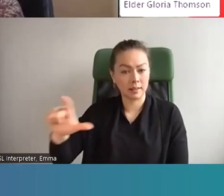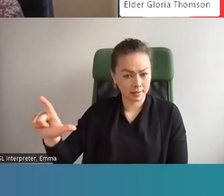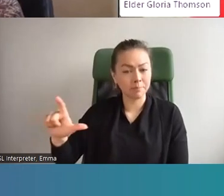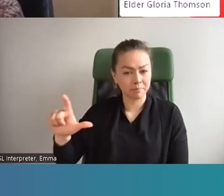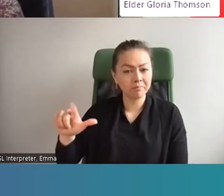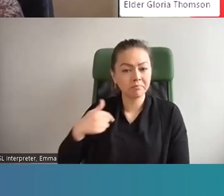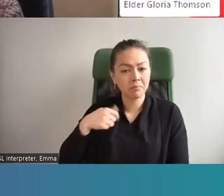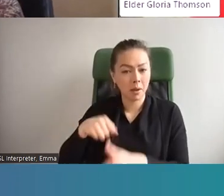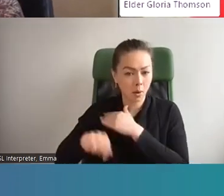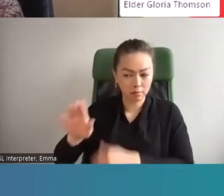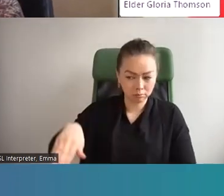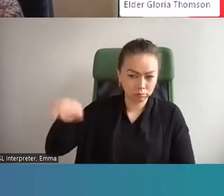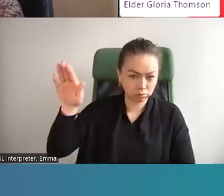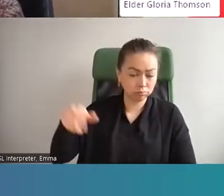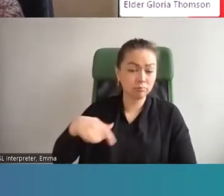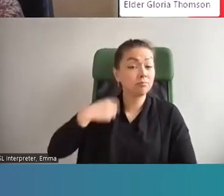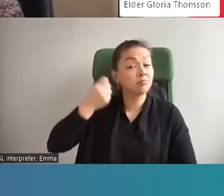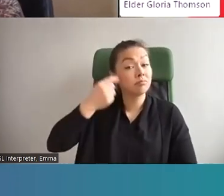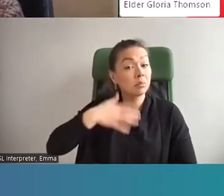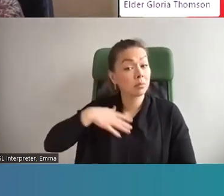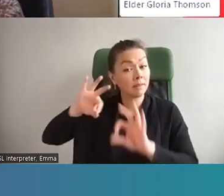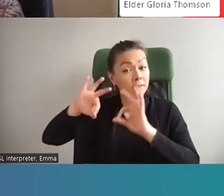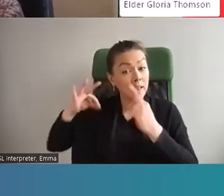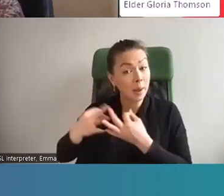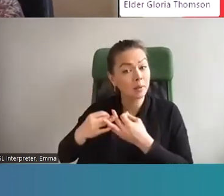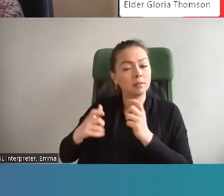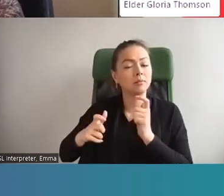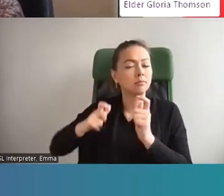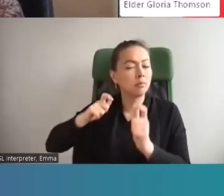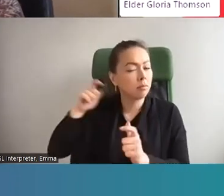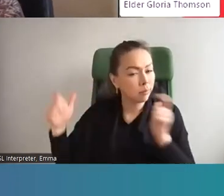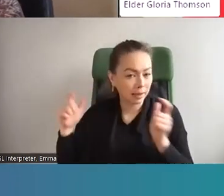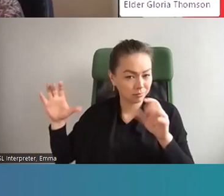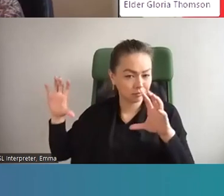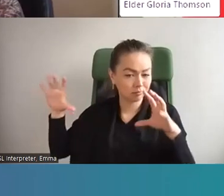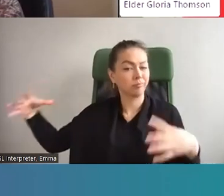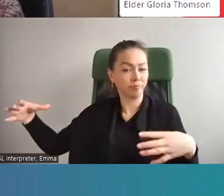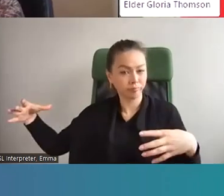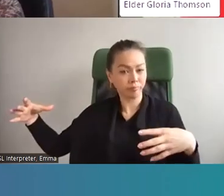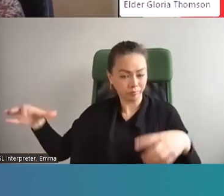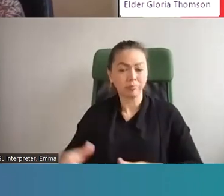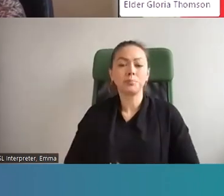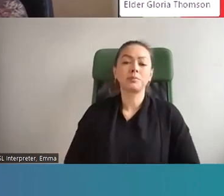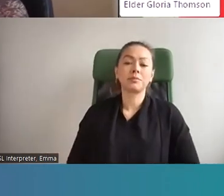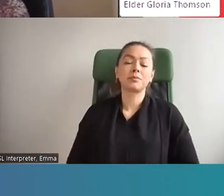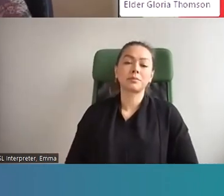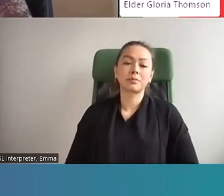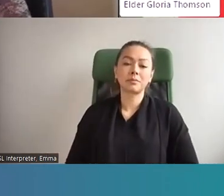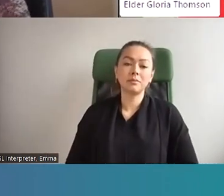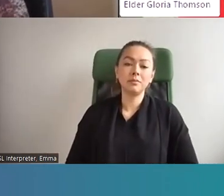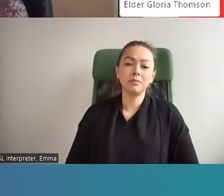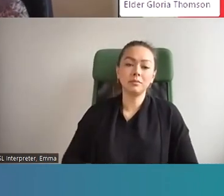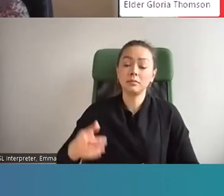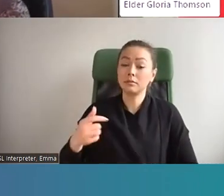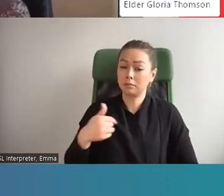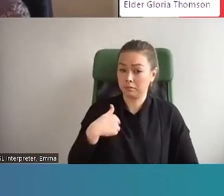And I come from a big family. And the small community that I